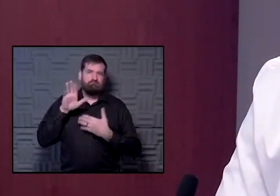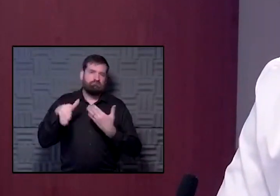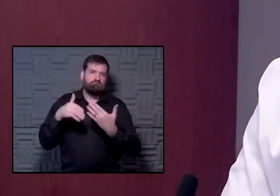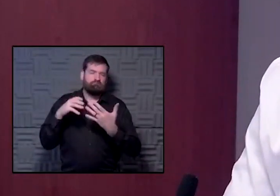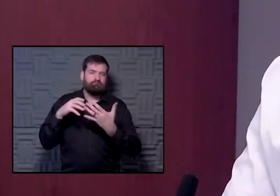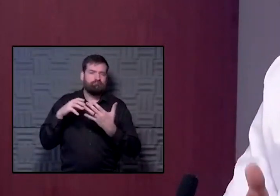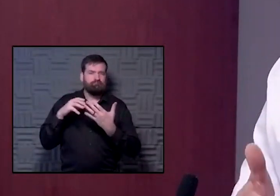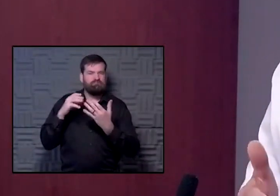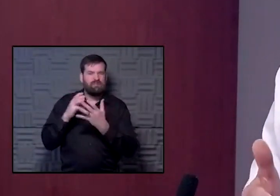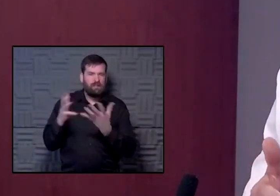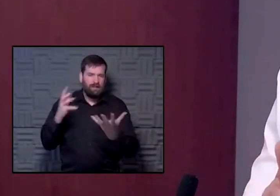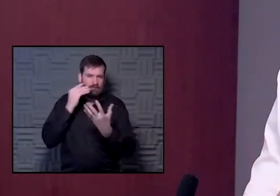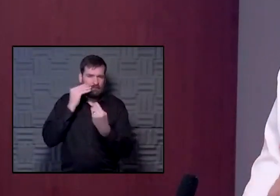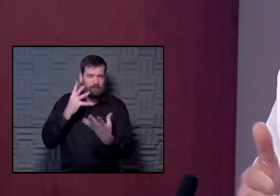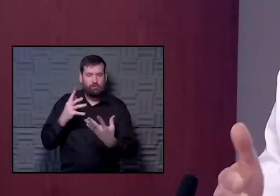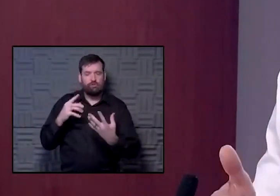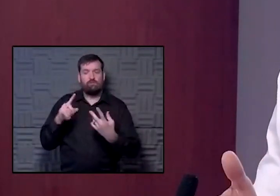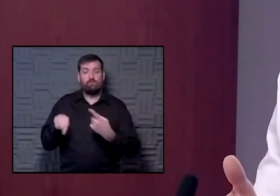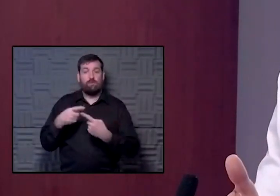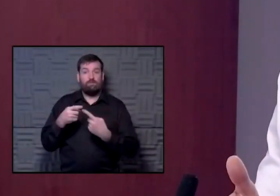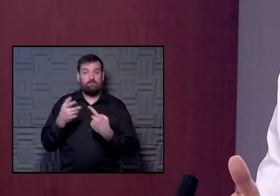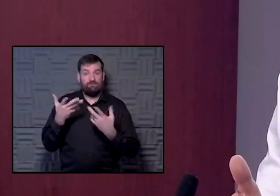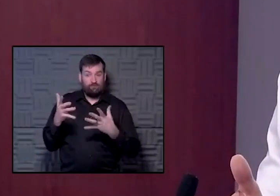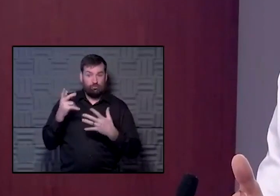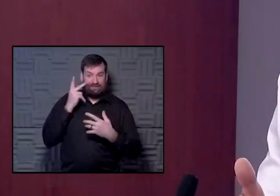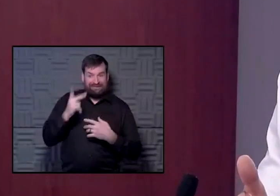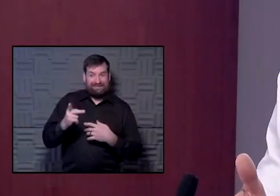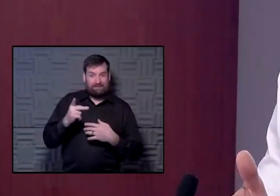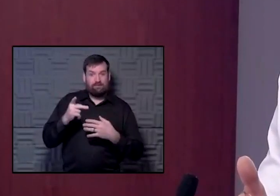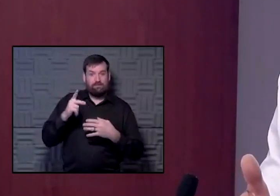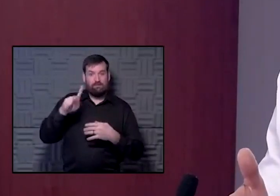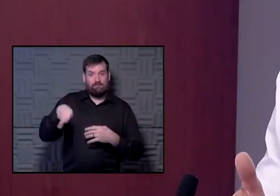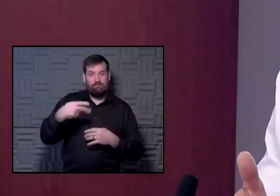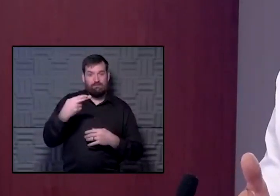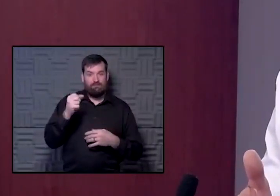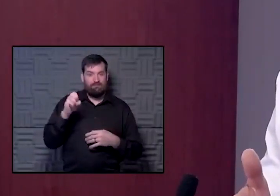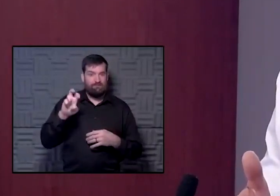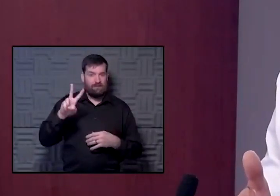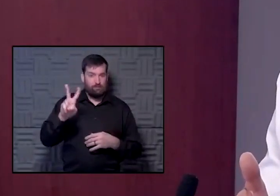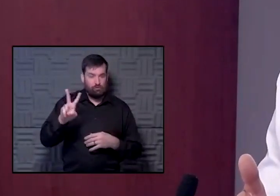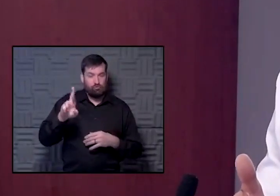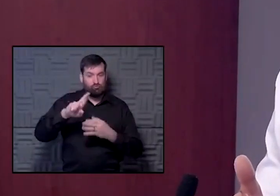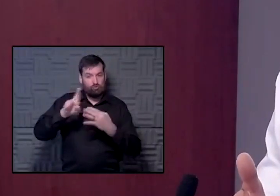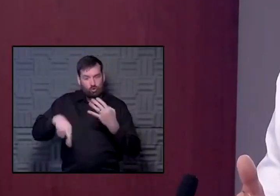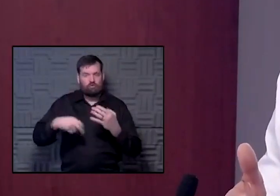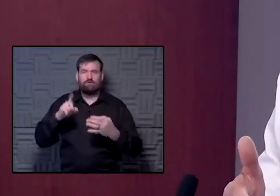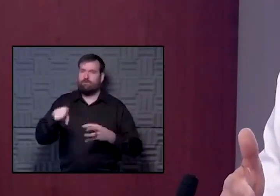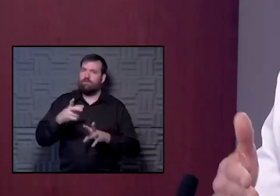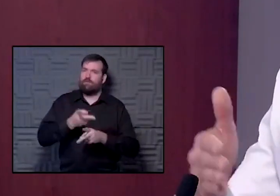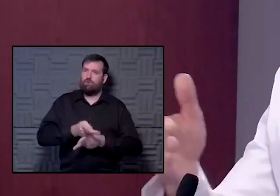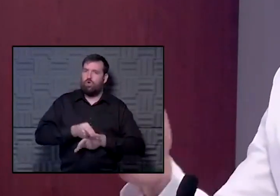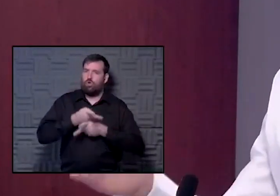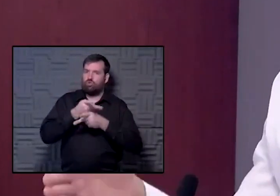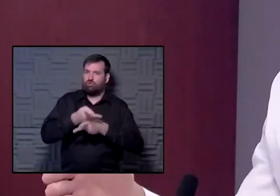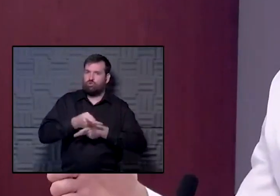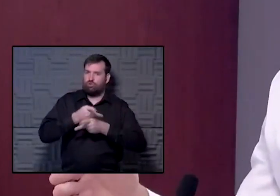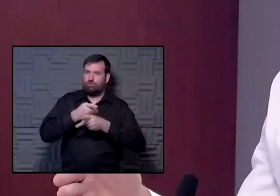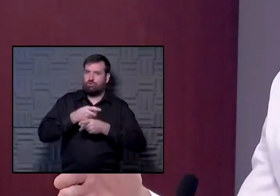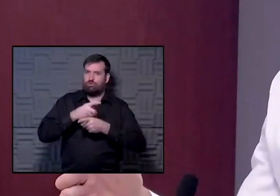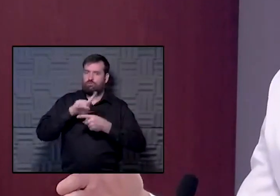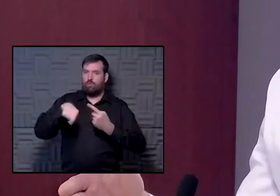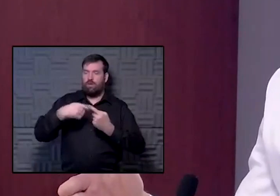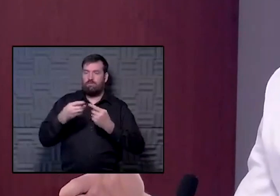information, when we have seen the results from phase 2, we have to be very cautious in terms of when you get in a